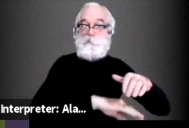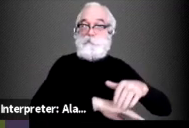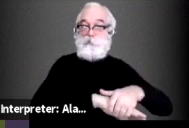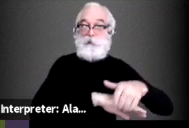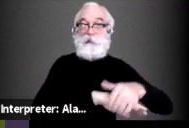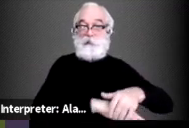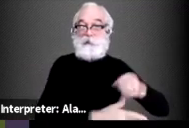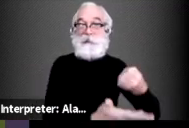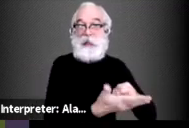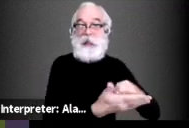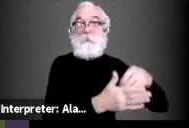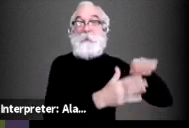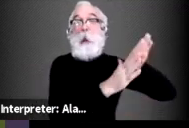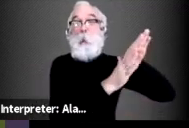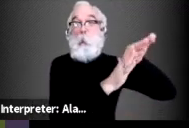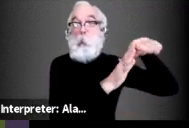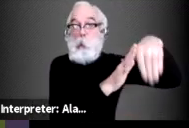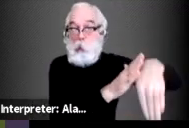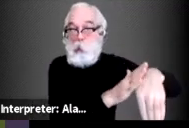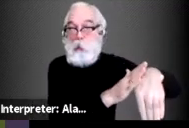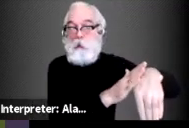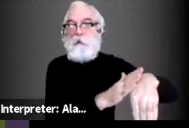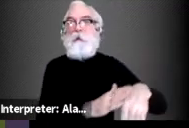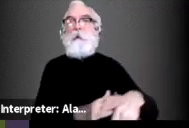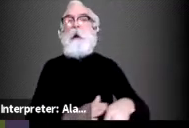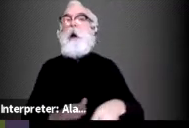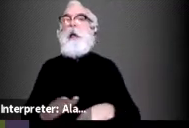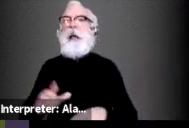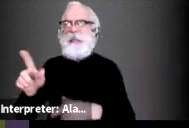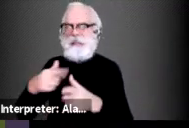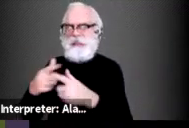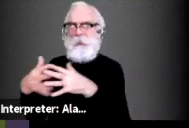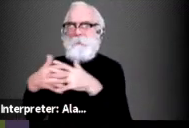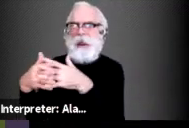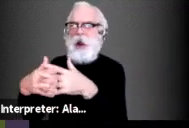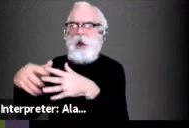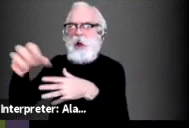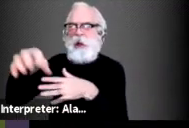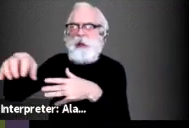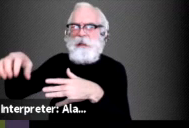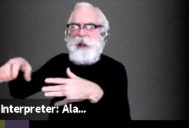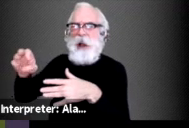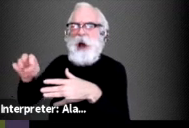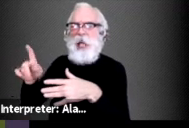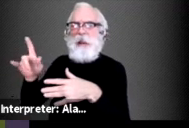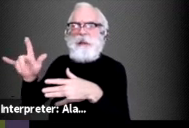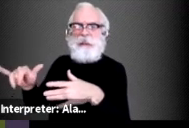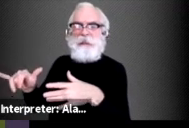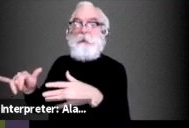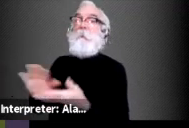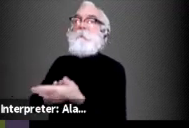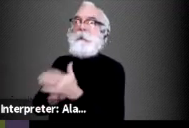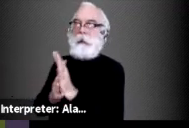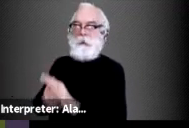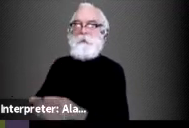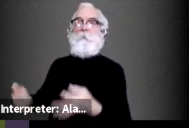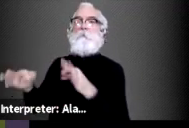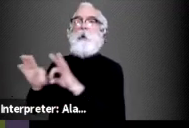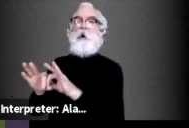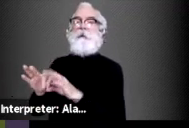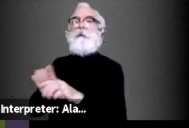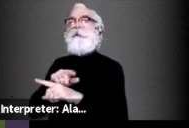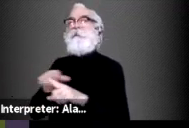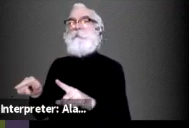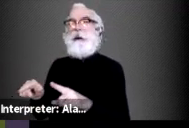colonial interests became even more important, and mid-century, the British became embroiled in the Seven Years' War,